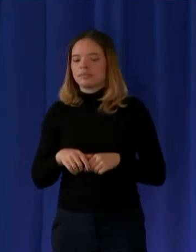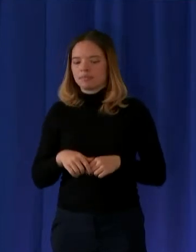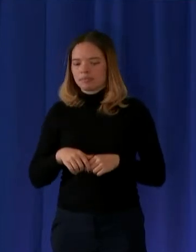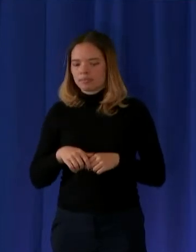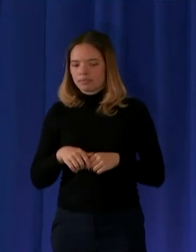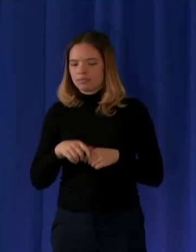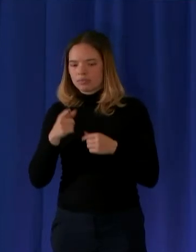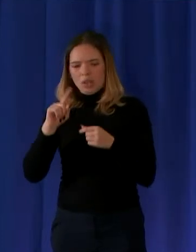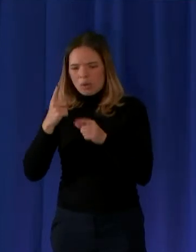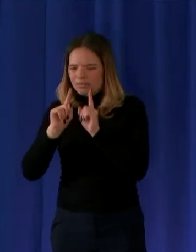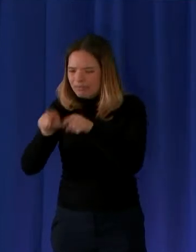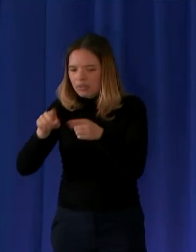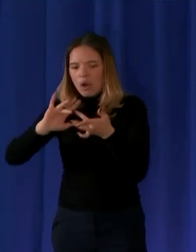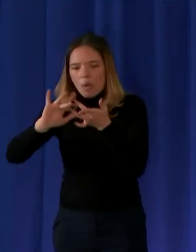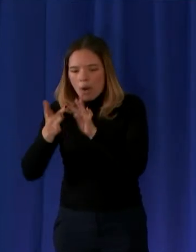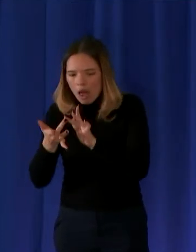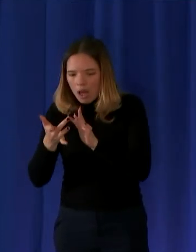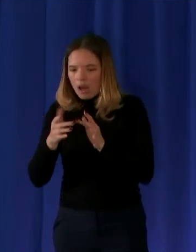go to